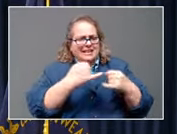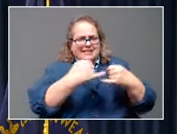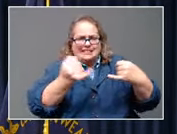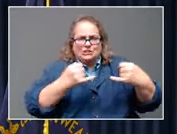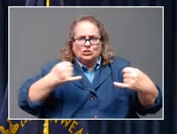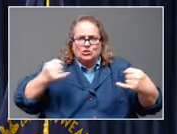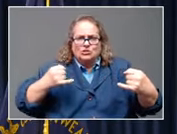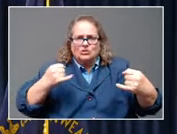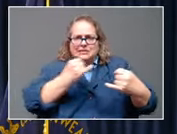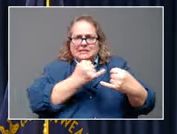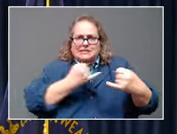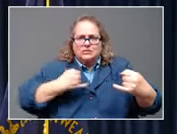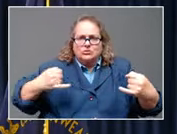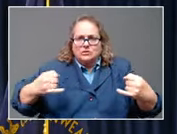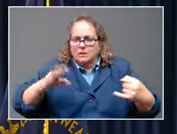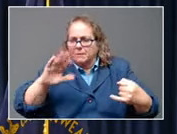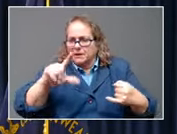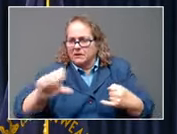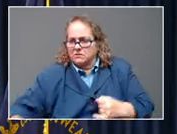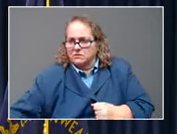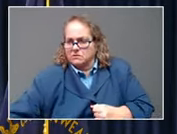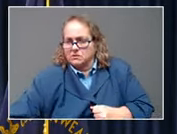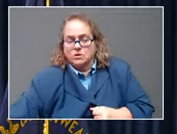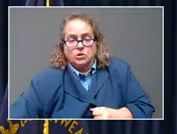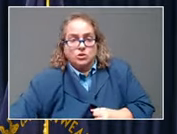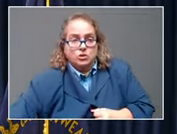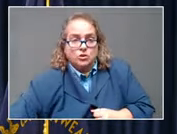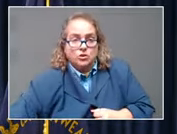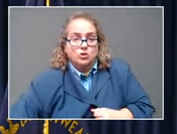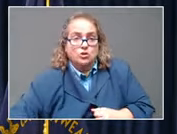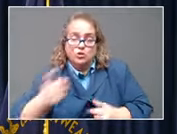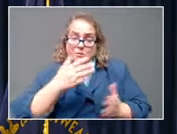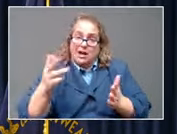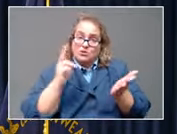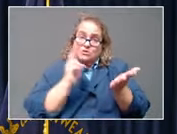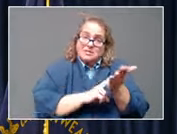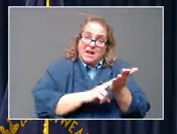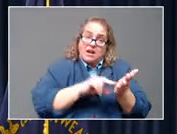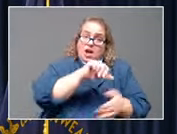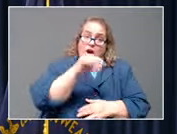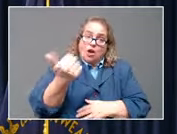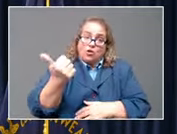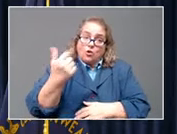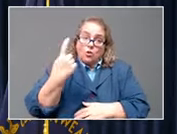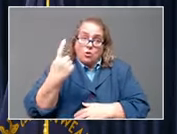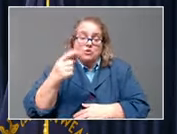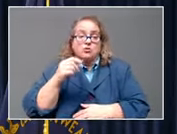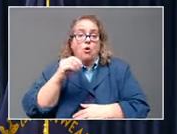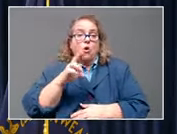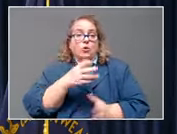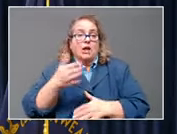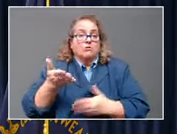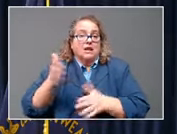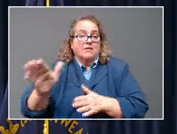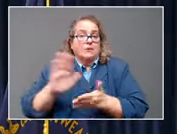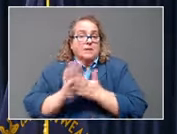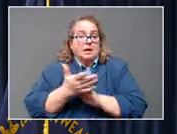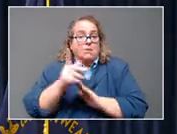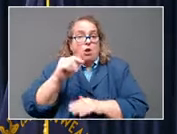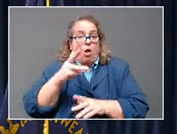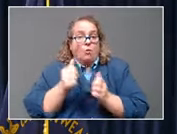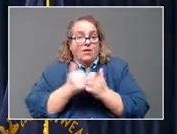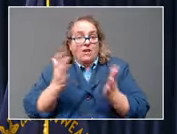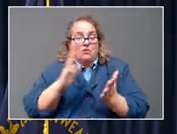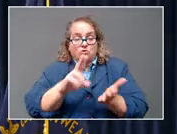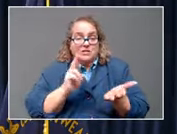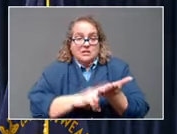redistricting bills? Do you plan on signing them, vetoing them, or let them become law without your signature? I'm still reviewing